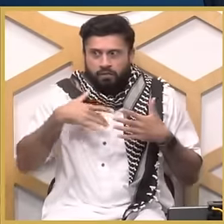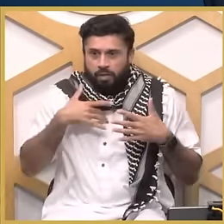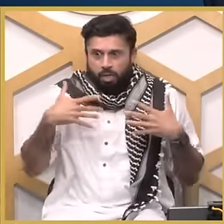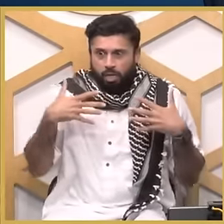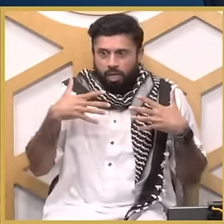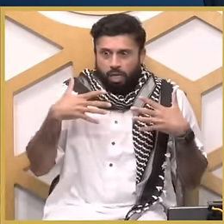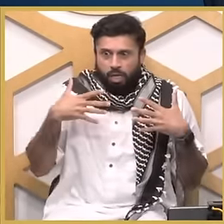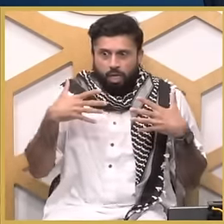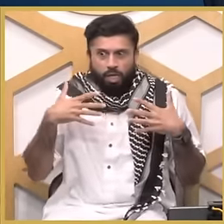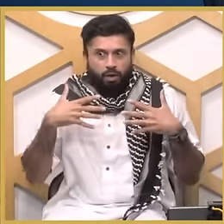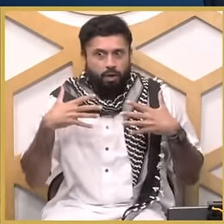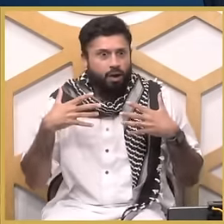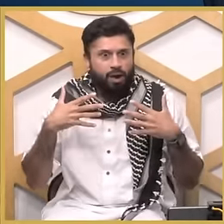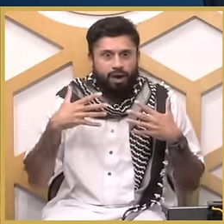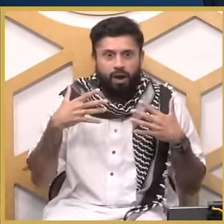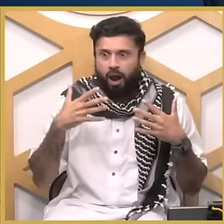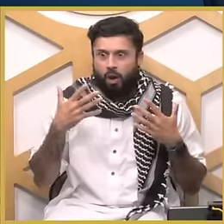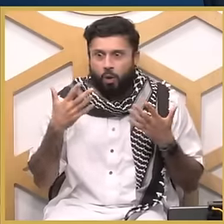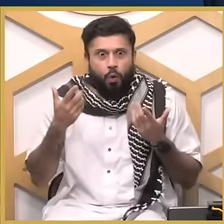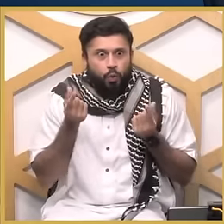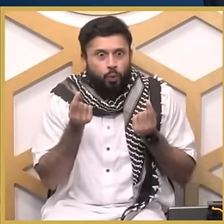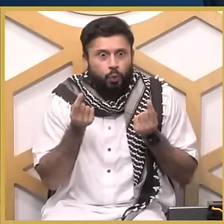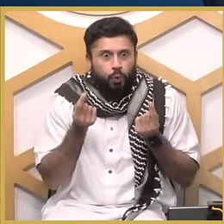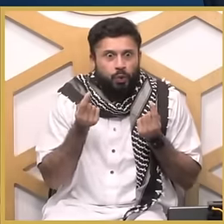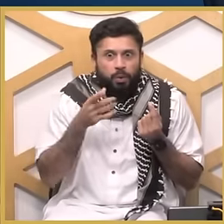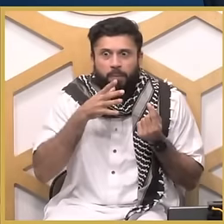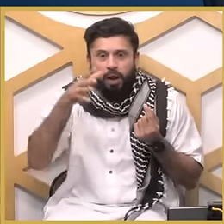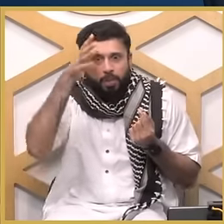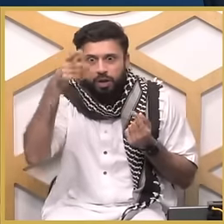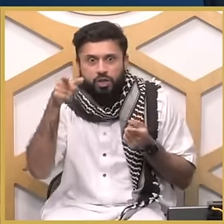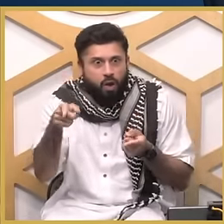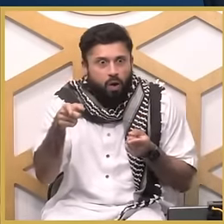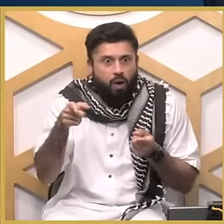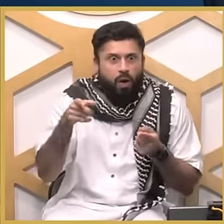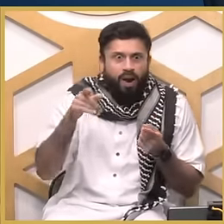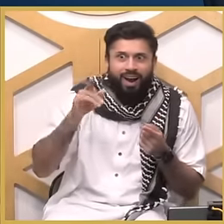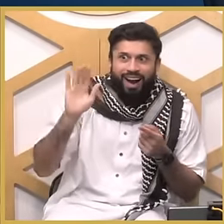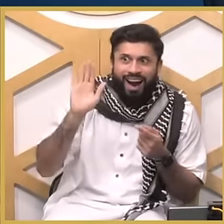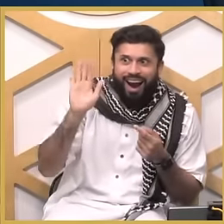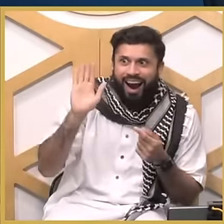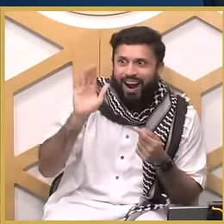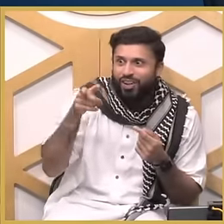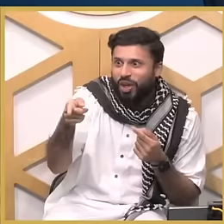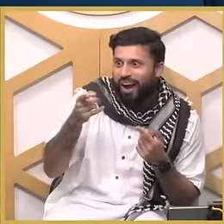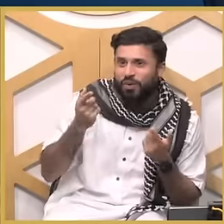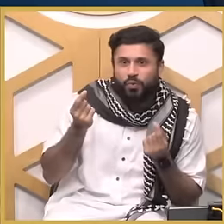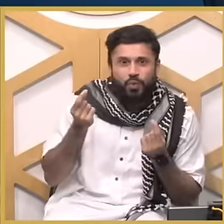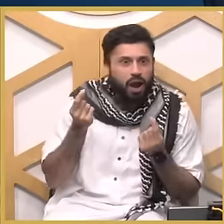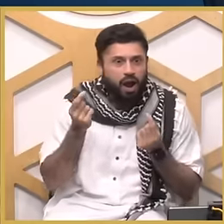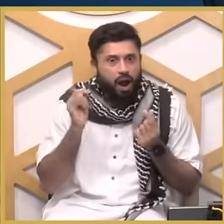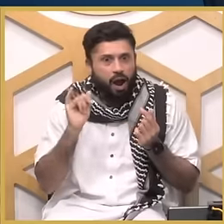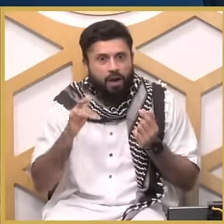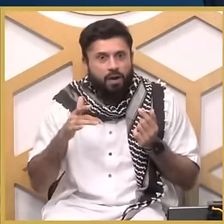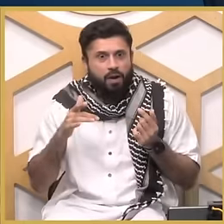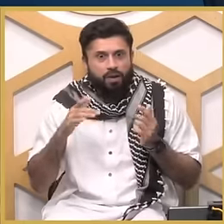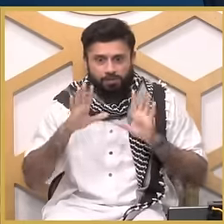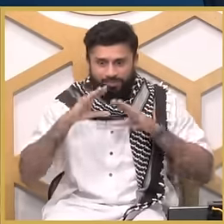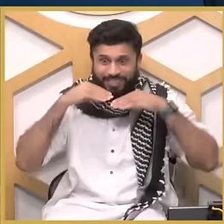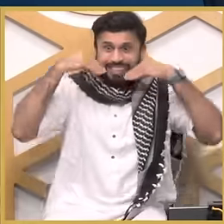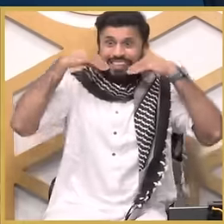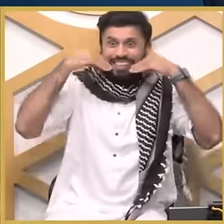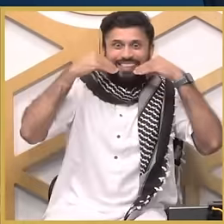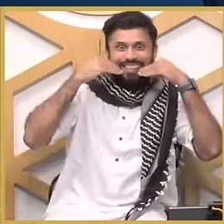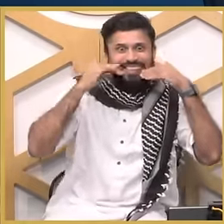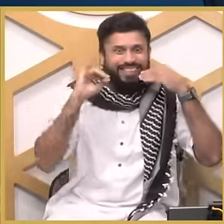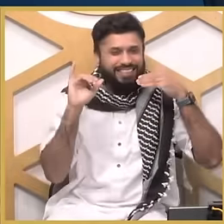them, it means the whole world for them. Their smile becomes, mashallah, they're shining. This is the exact same thing when you deal